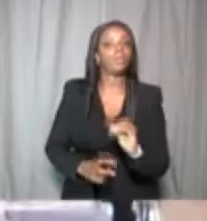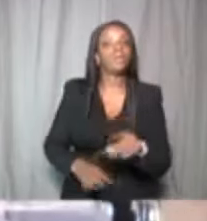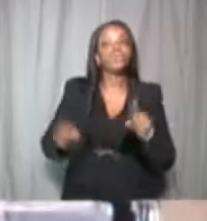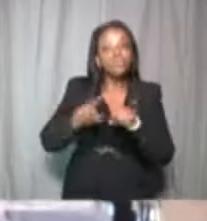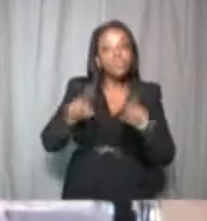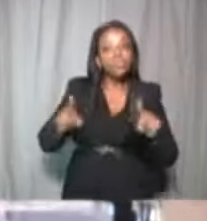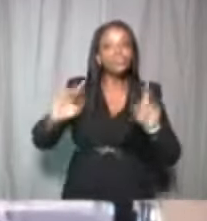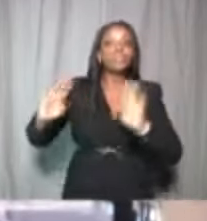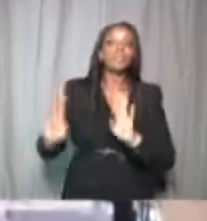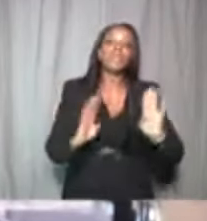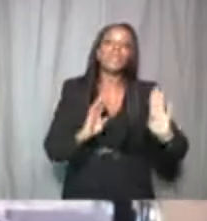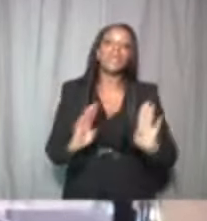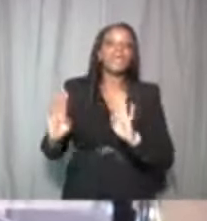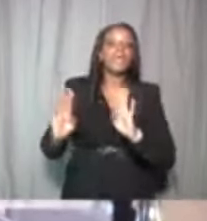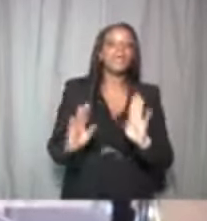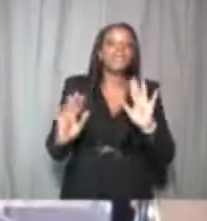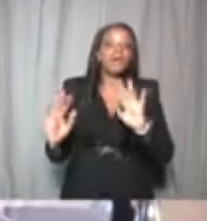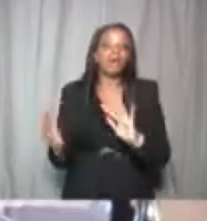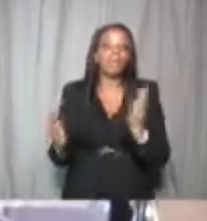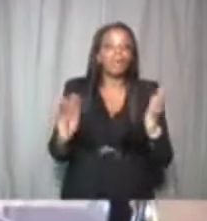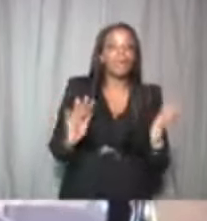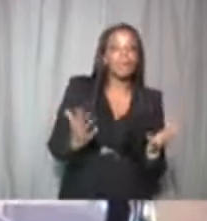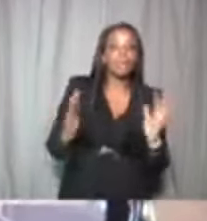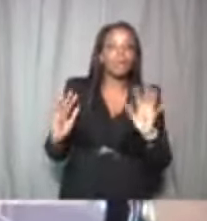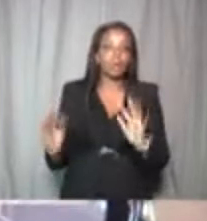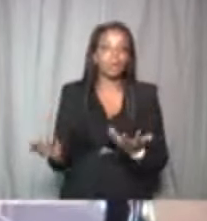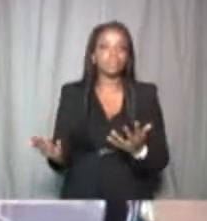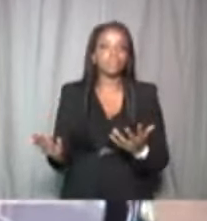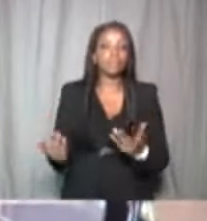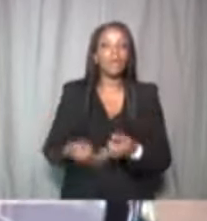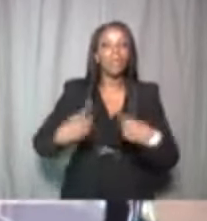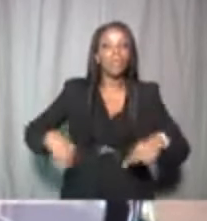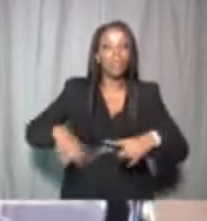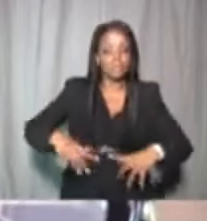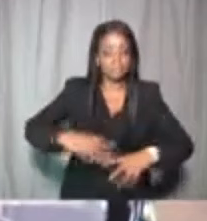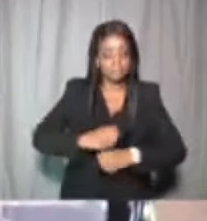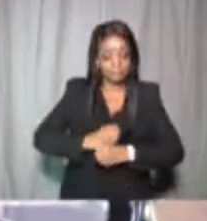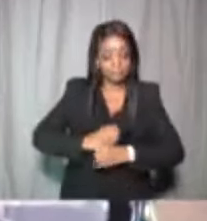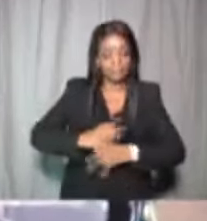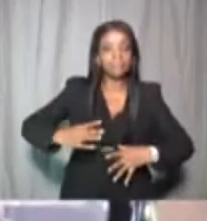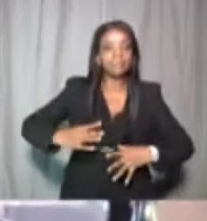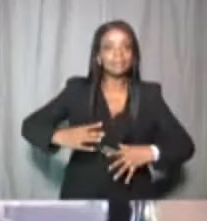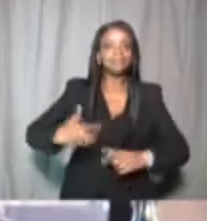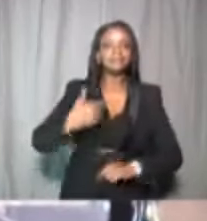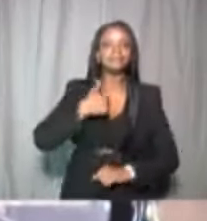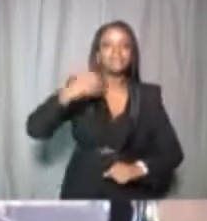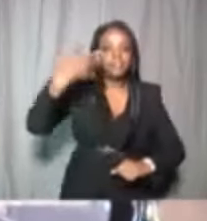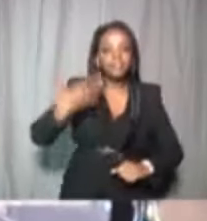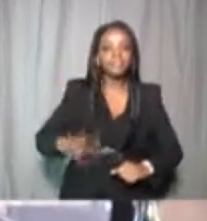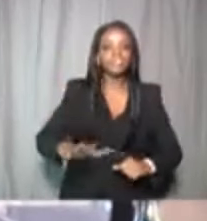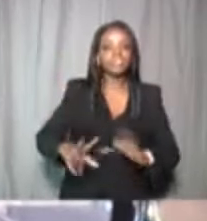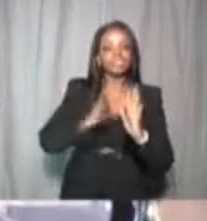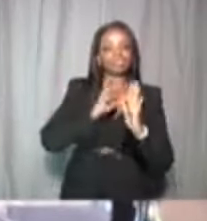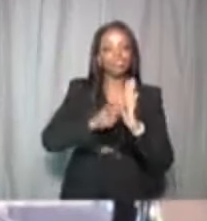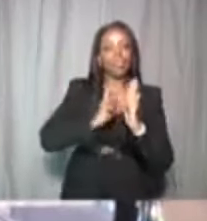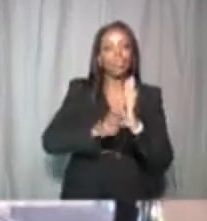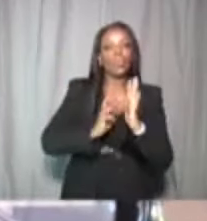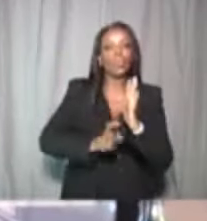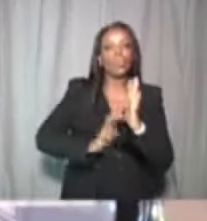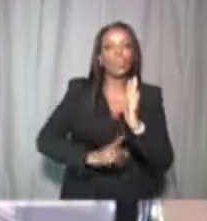yourself. And when we started, I read the rules.